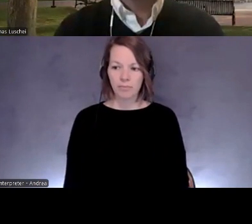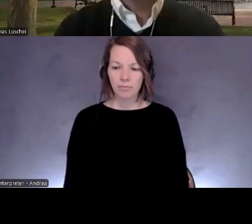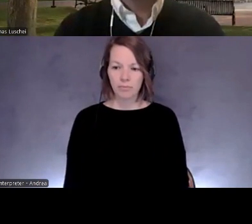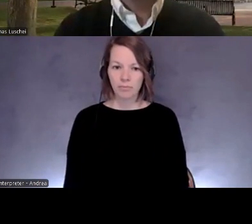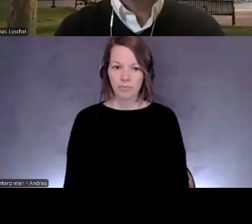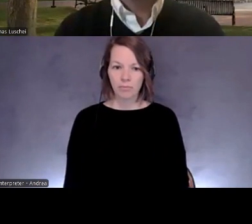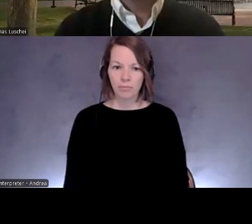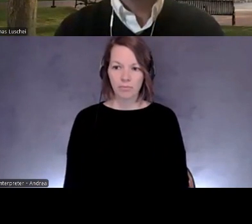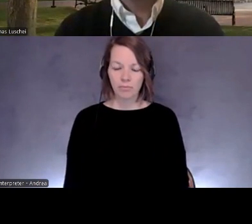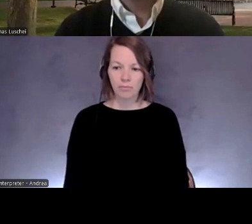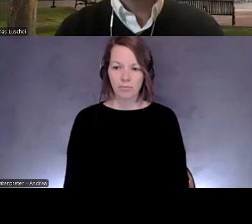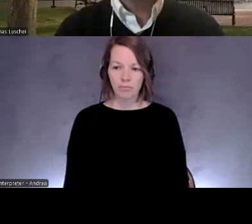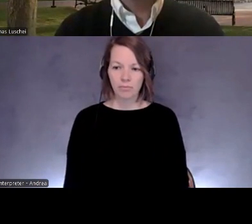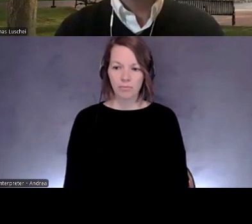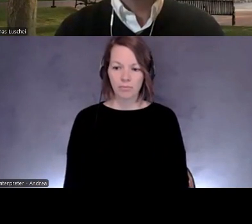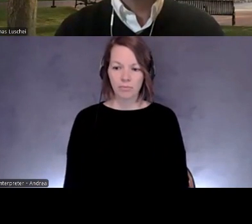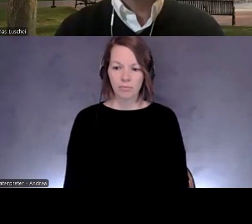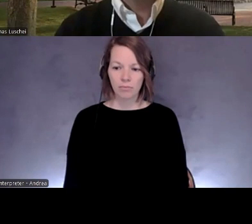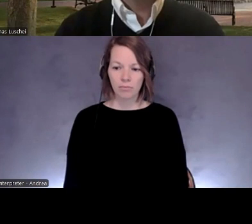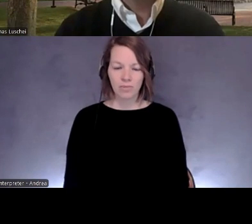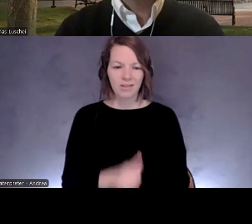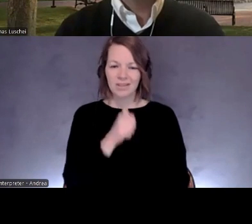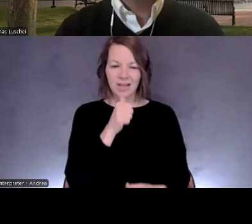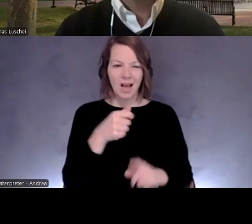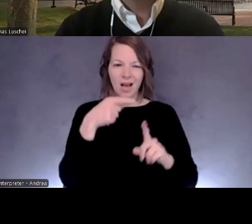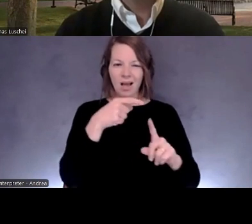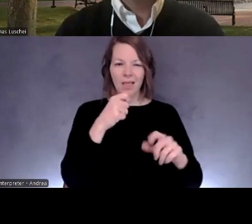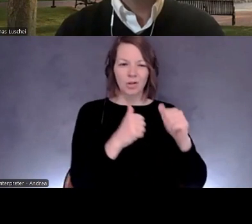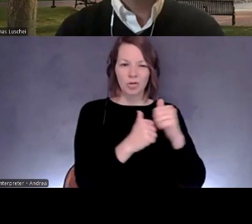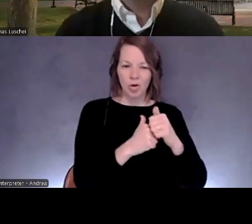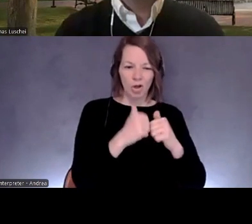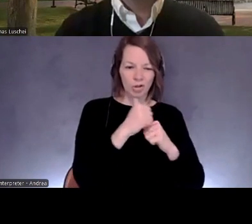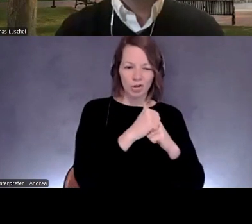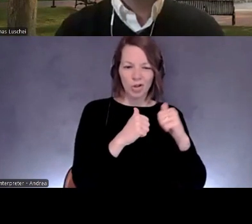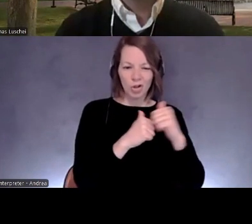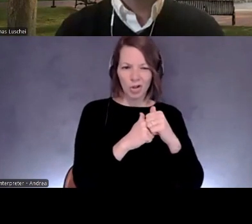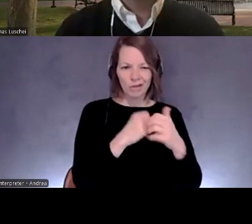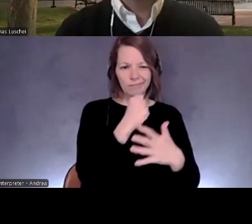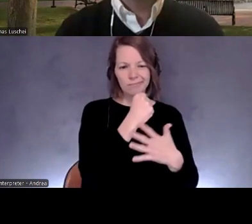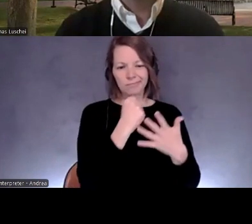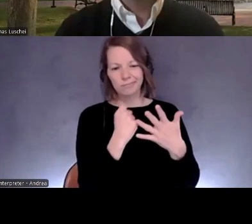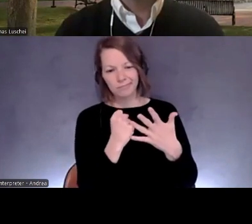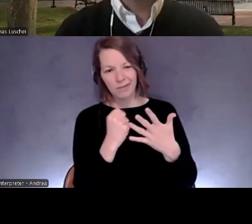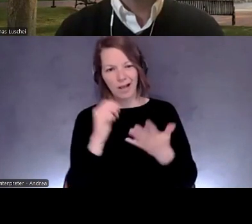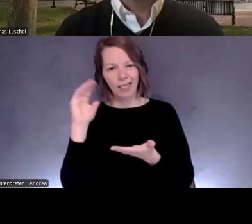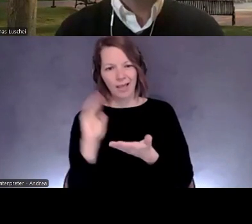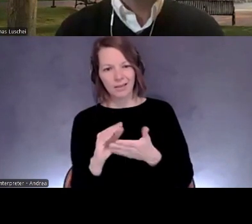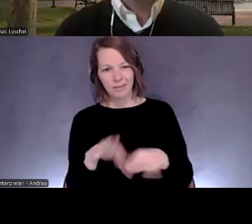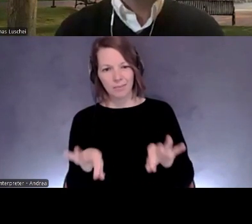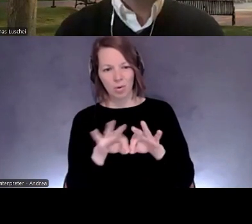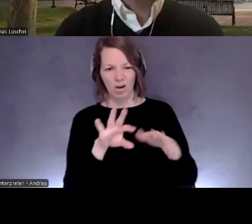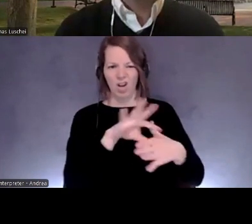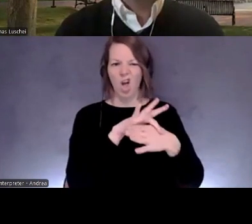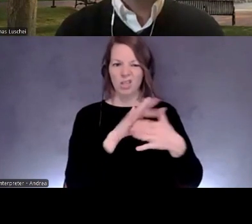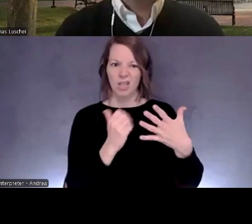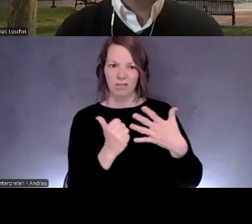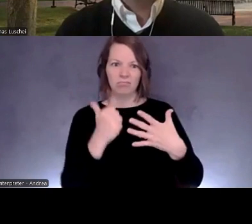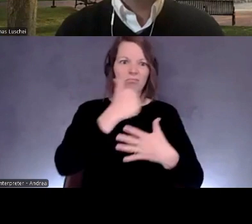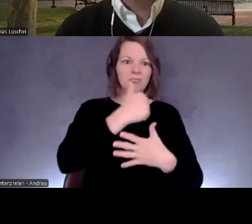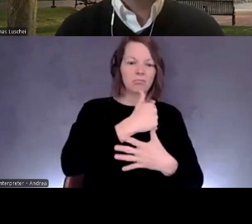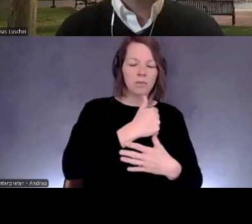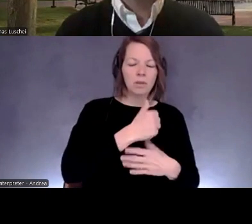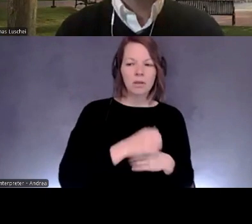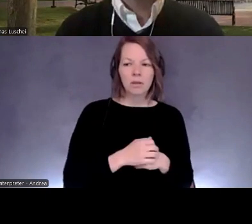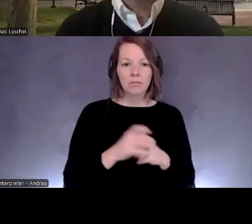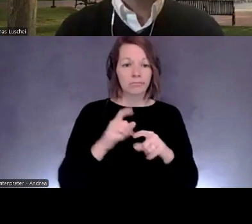Okay, so it's not really about the structure. Structure is a lot less important than the content itself. And, depending on